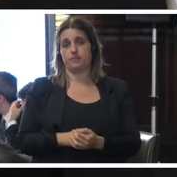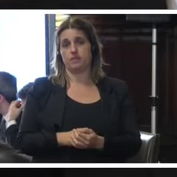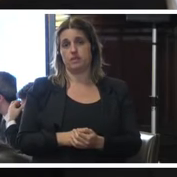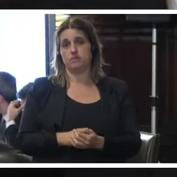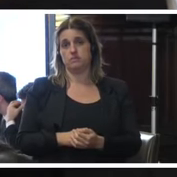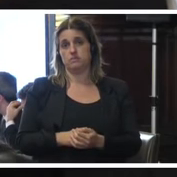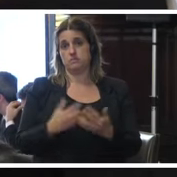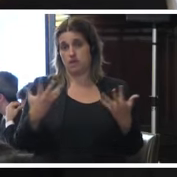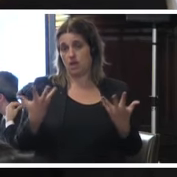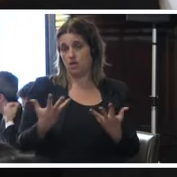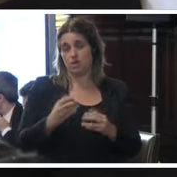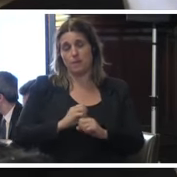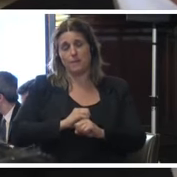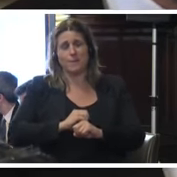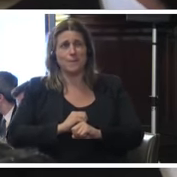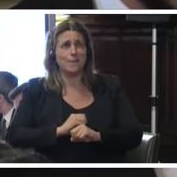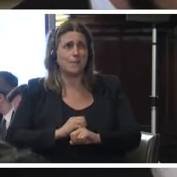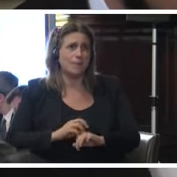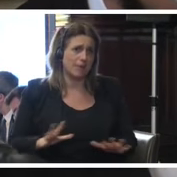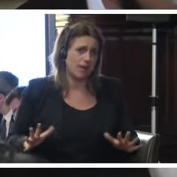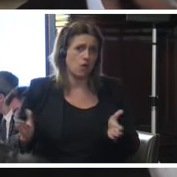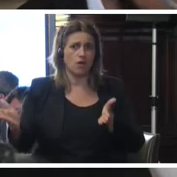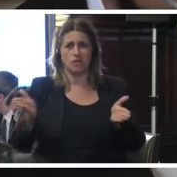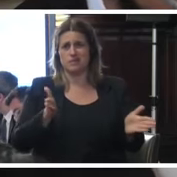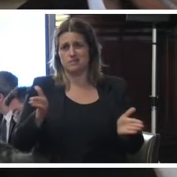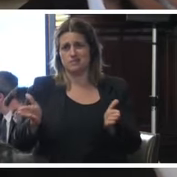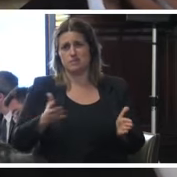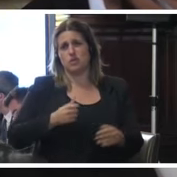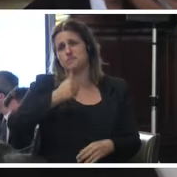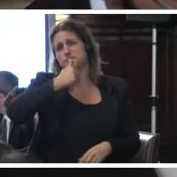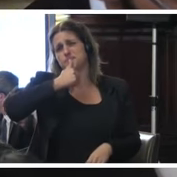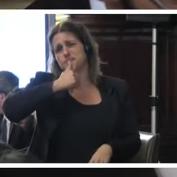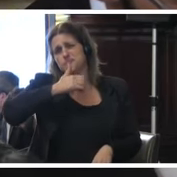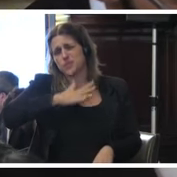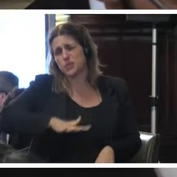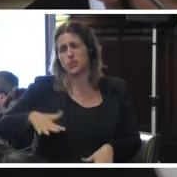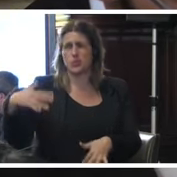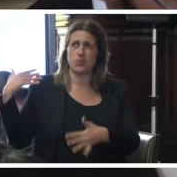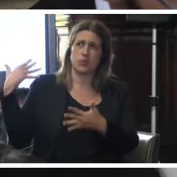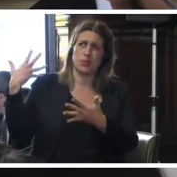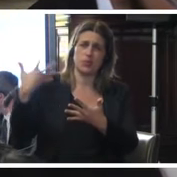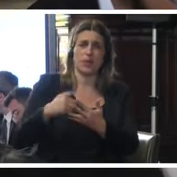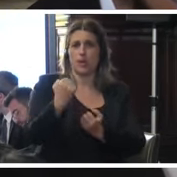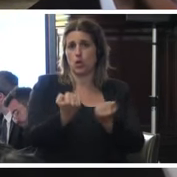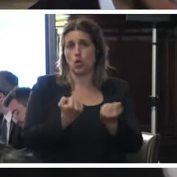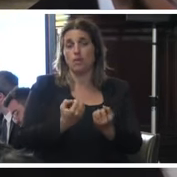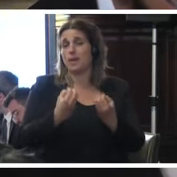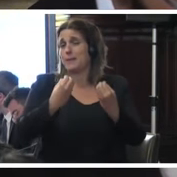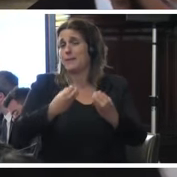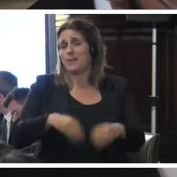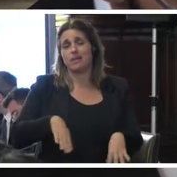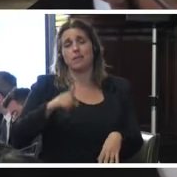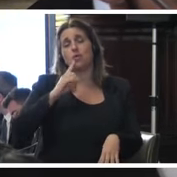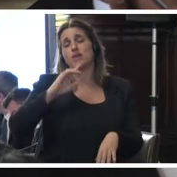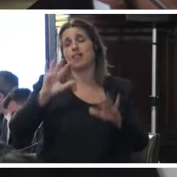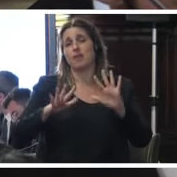economic history. We have lost 10% of our GDP over the last 4 years, which is equivalent to a